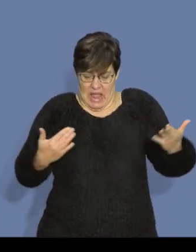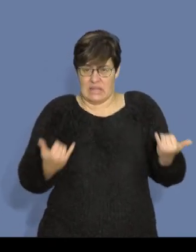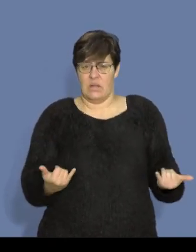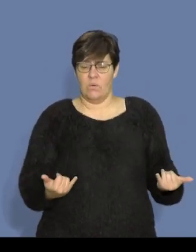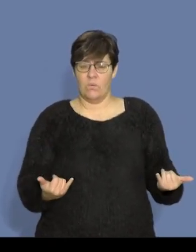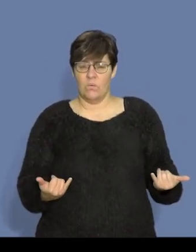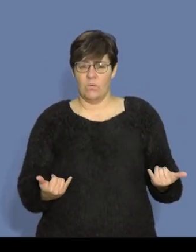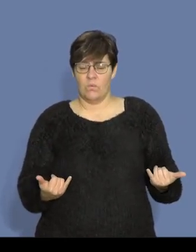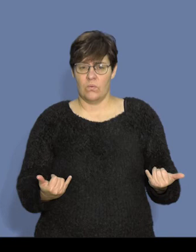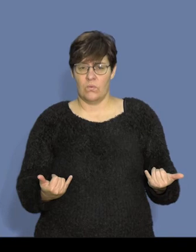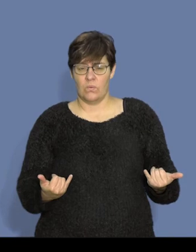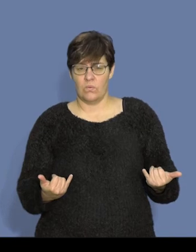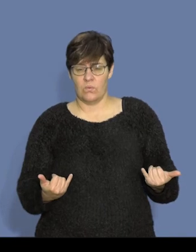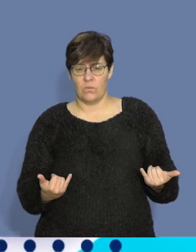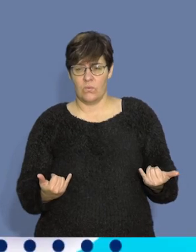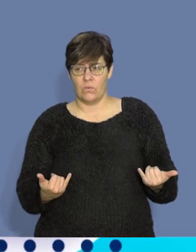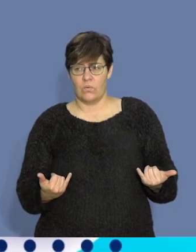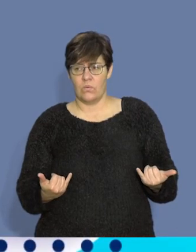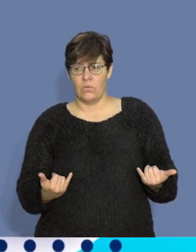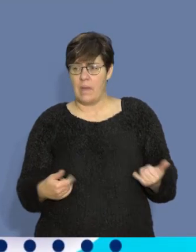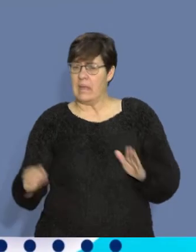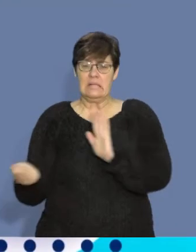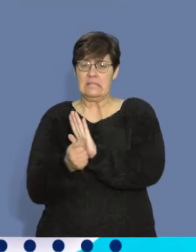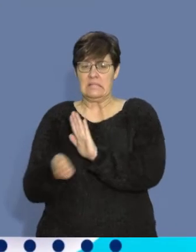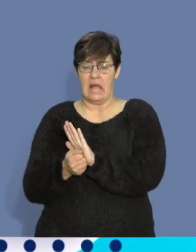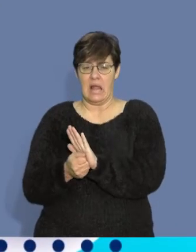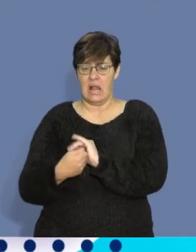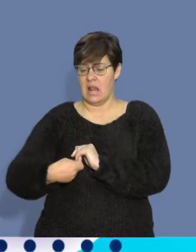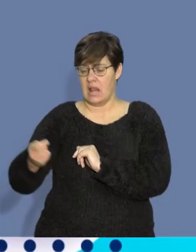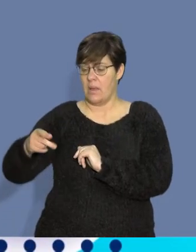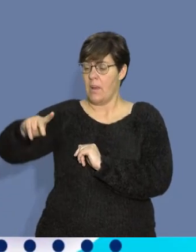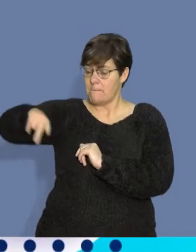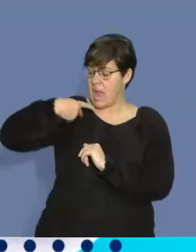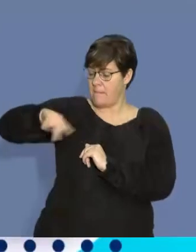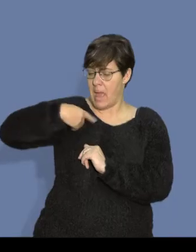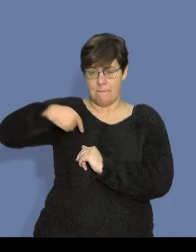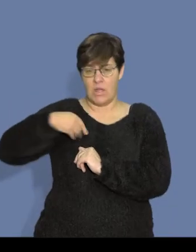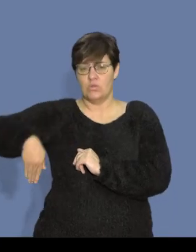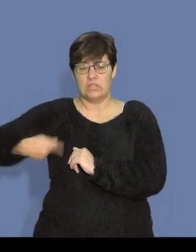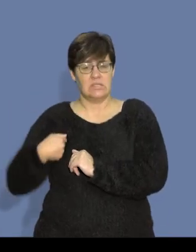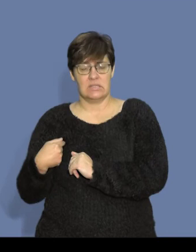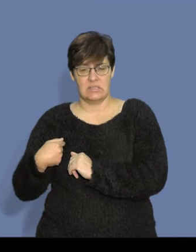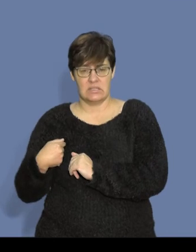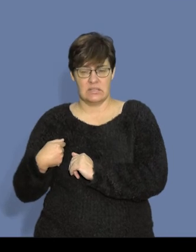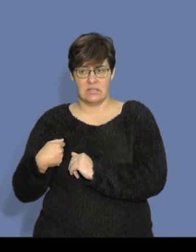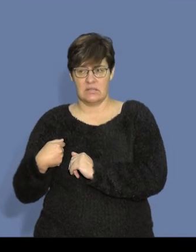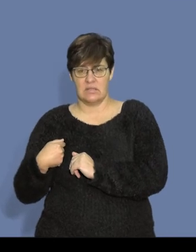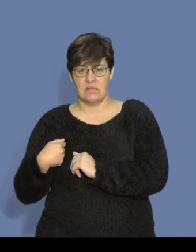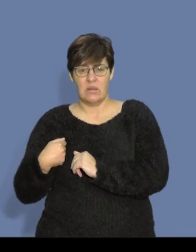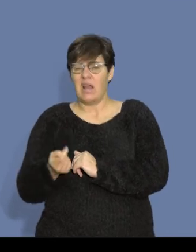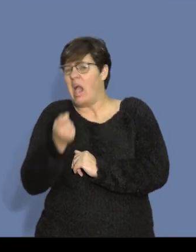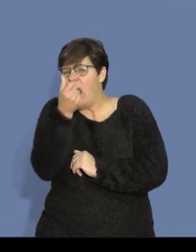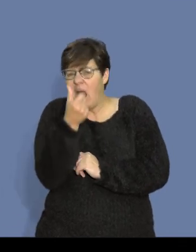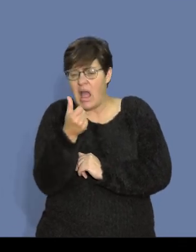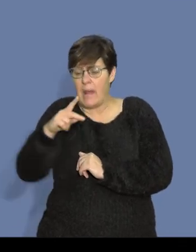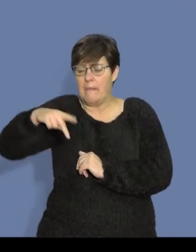started trading. Okay, now remember this is another example, so I'm going to do it in a different color for you. So, and your output in this case is